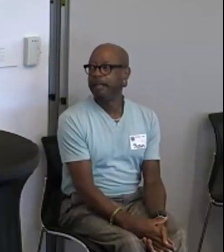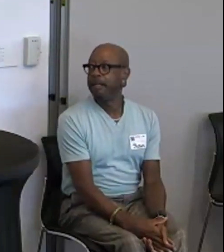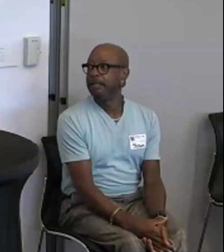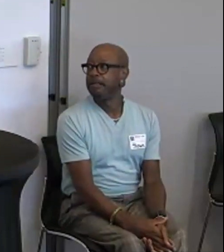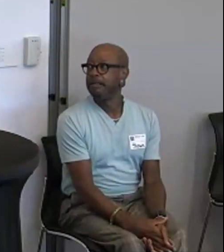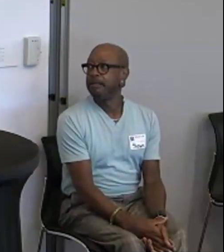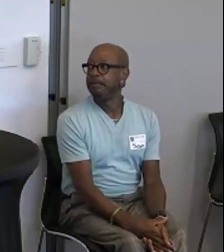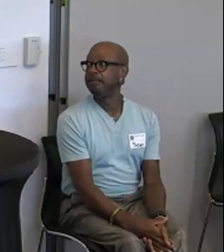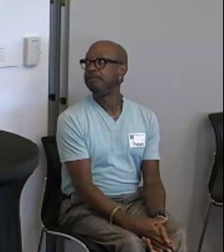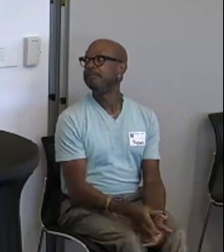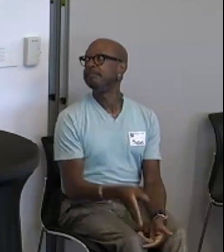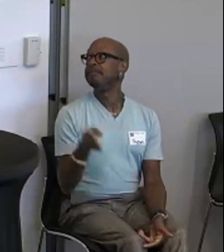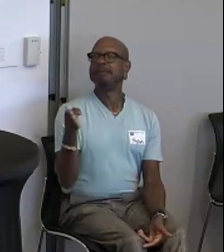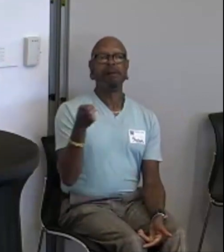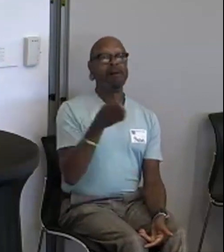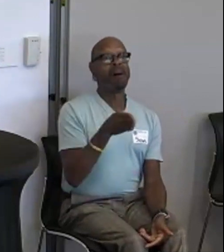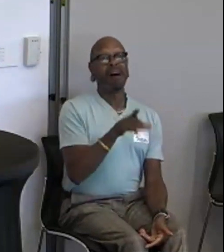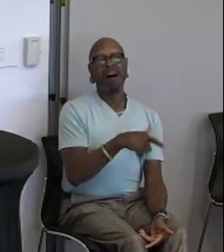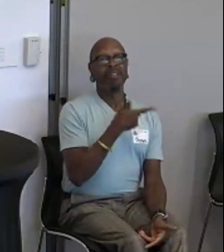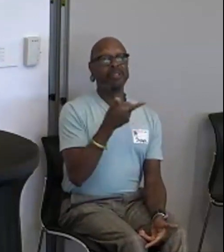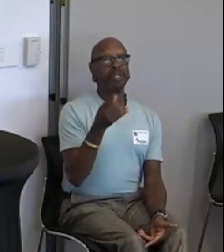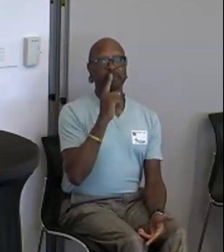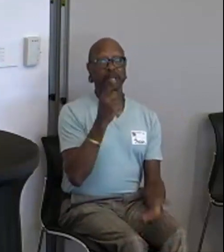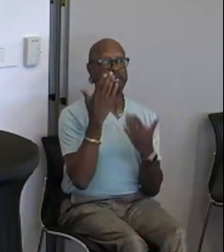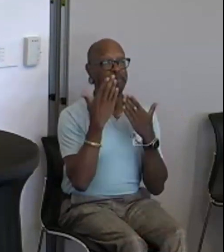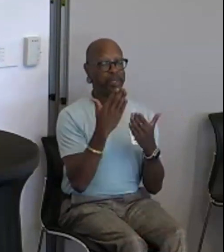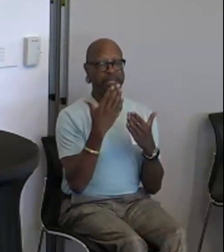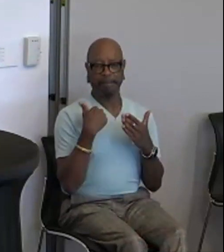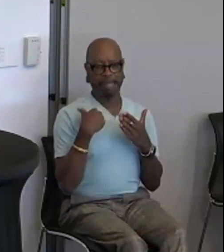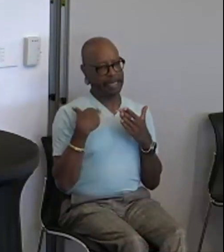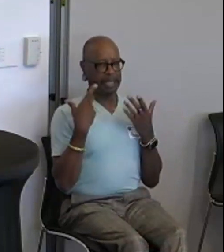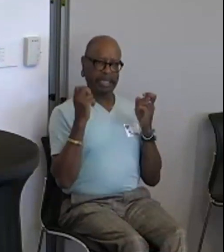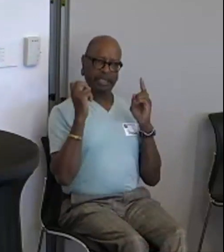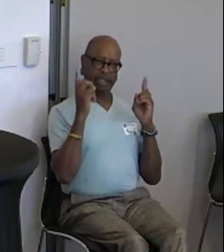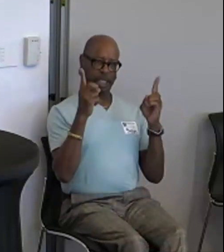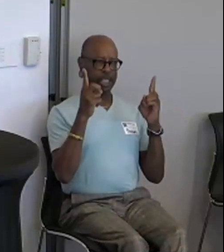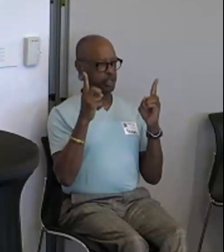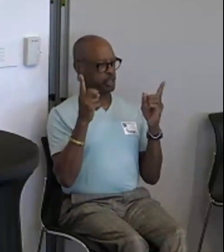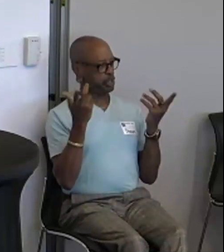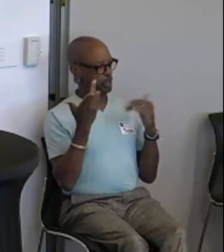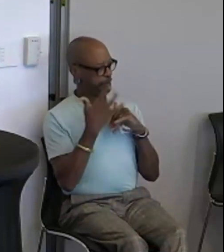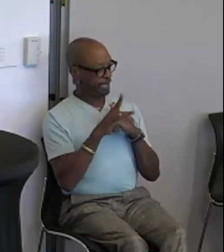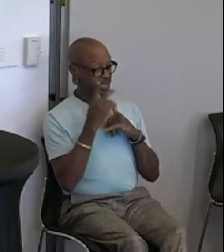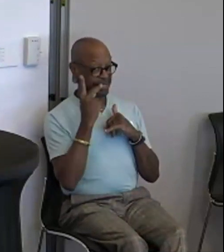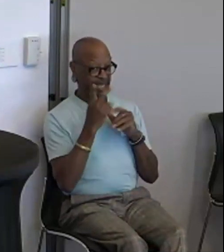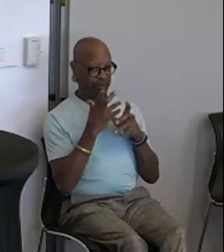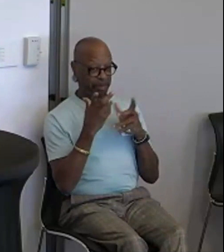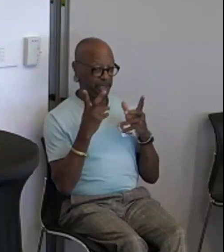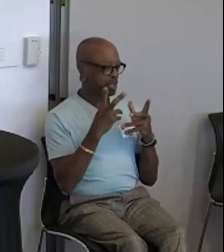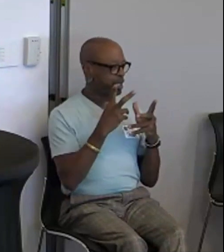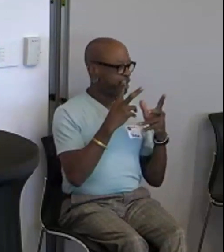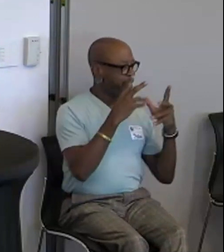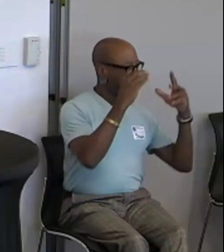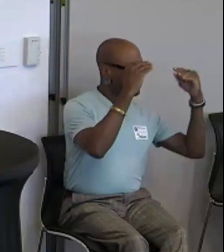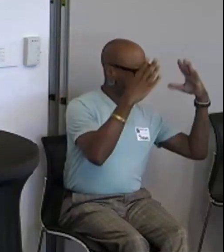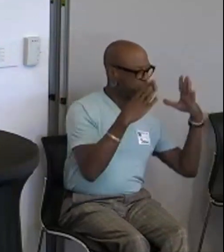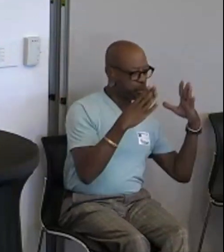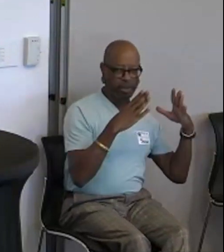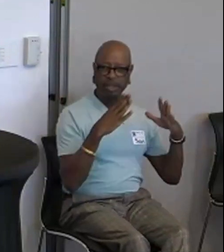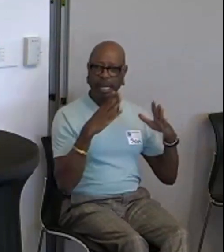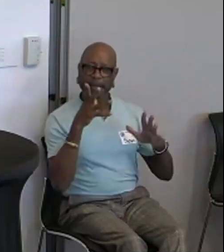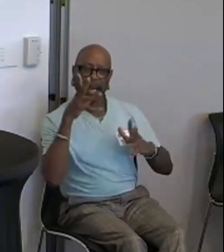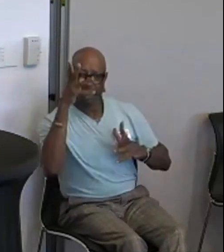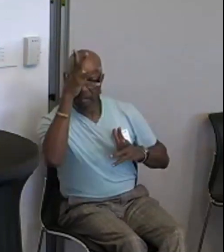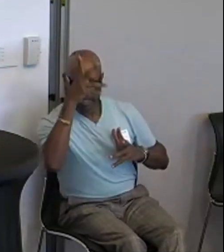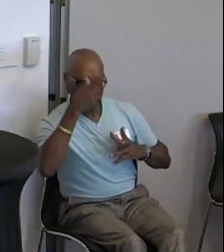You know, another thing I really appreciate just being in the education space and seeing how much teachers and parents struggle with getting the tools they